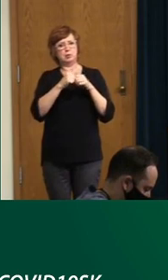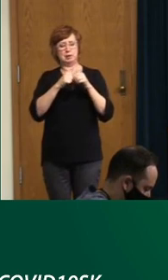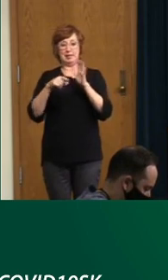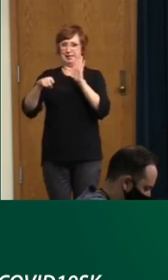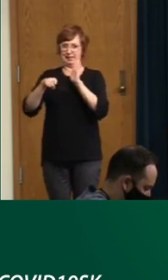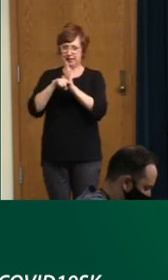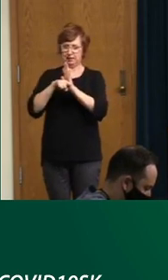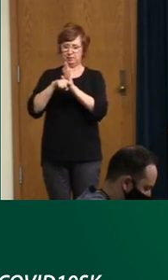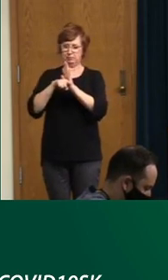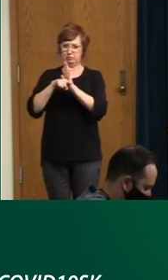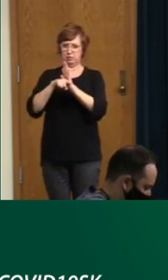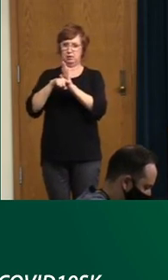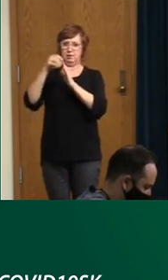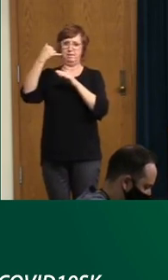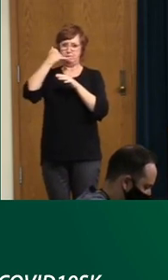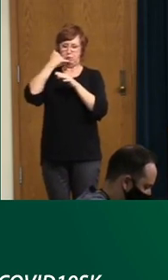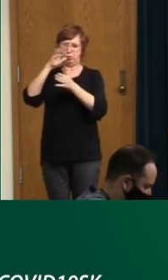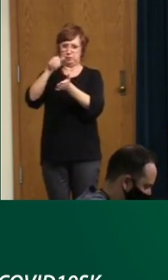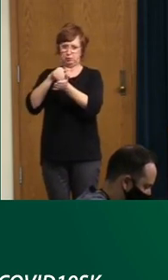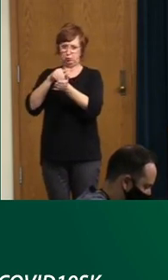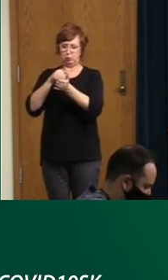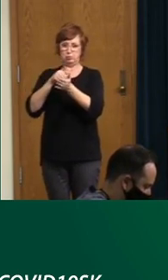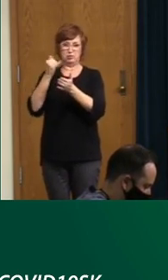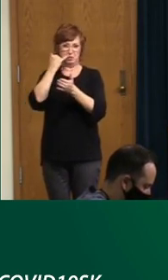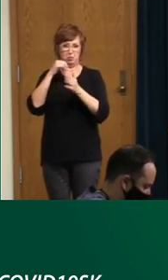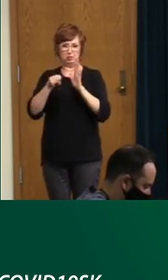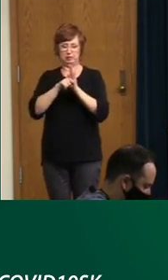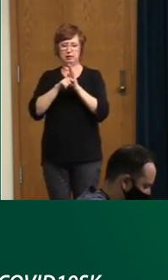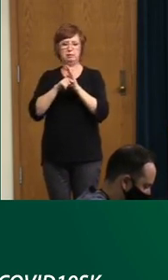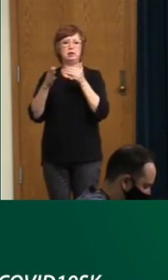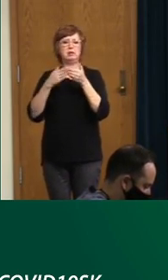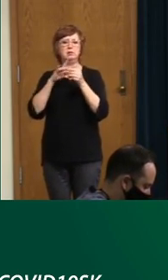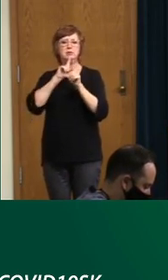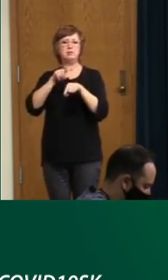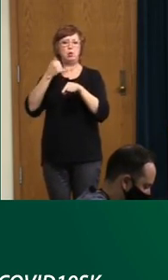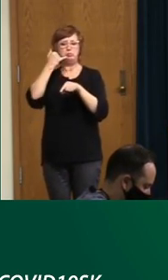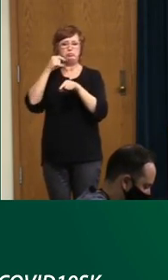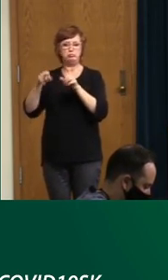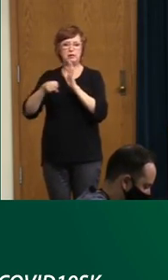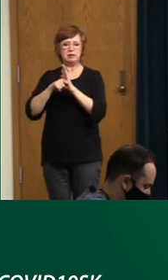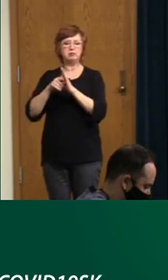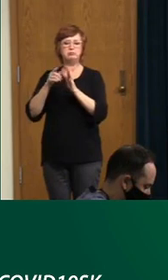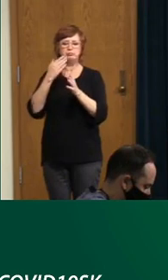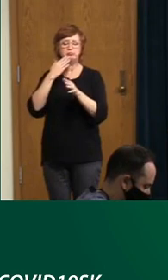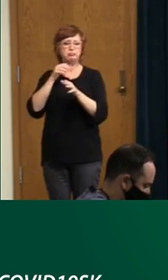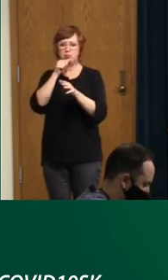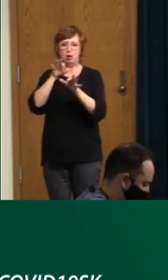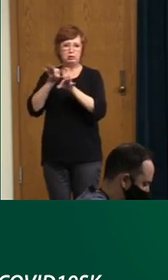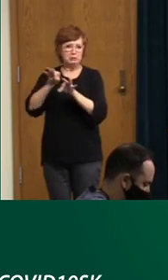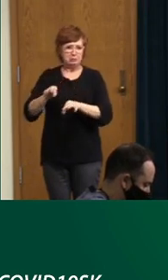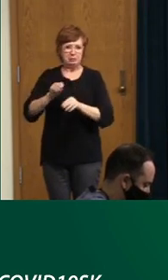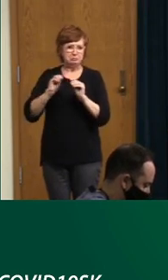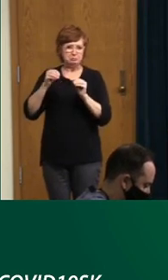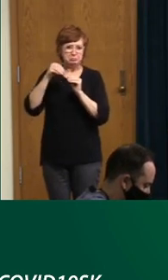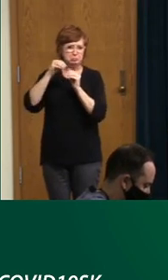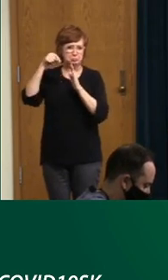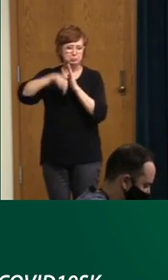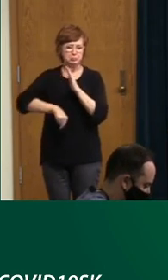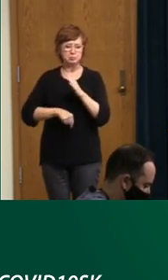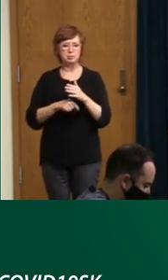The SHA is also working with the federal government to access federal resources to support our contact